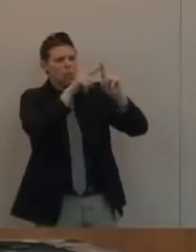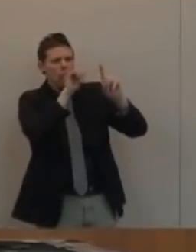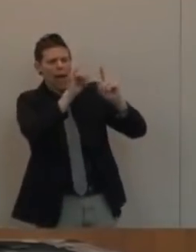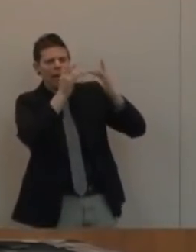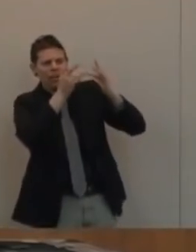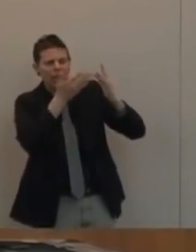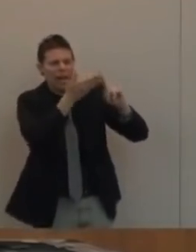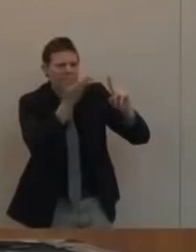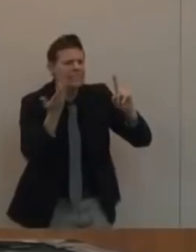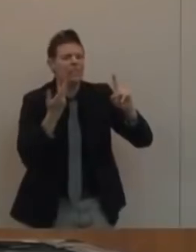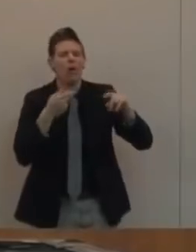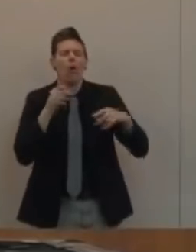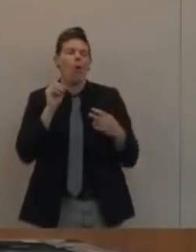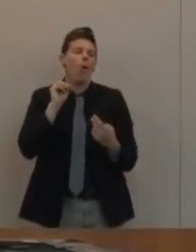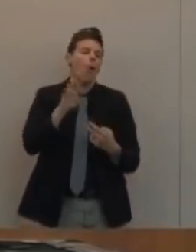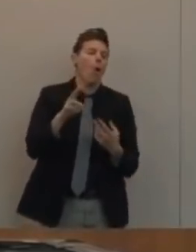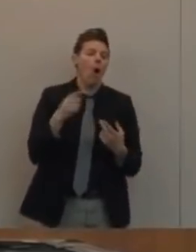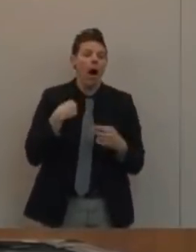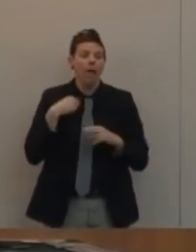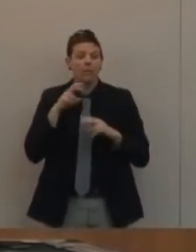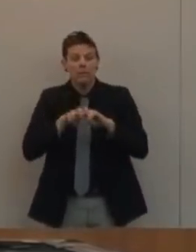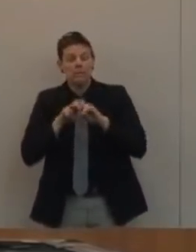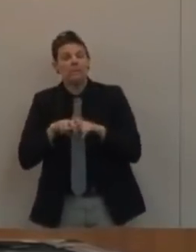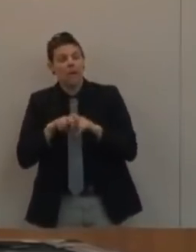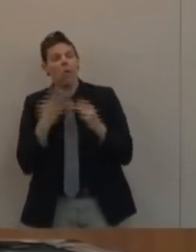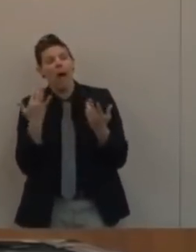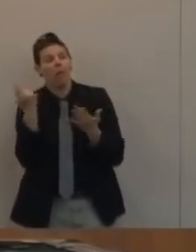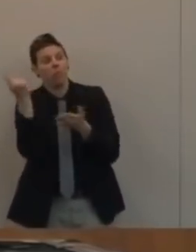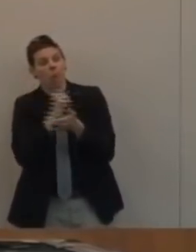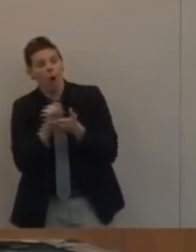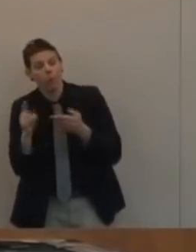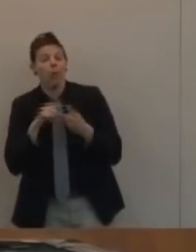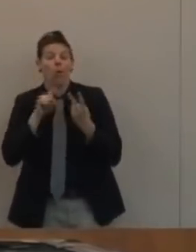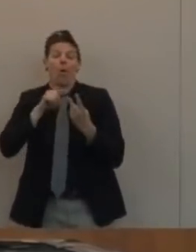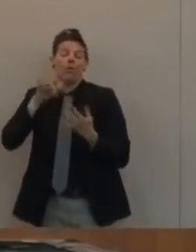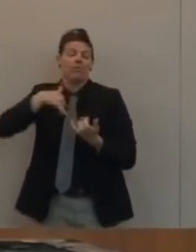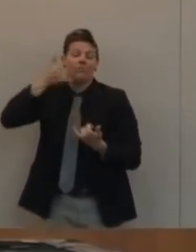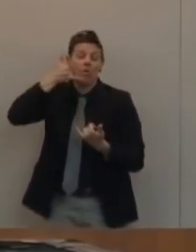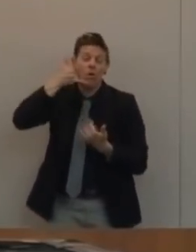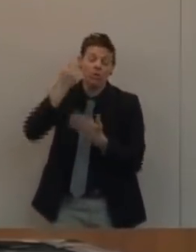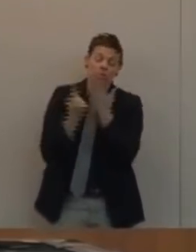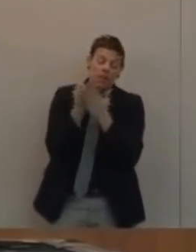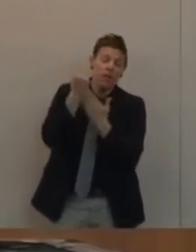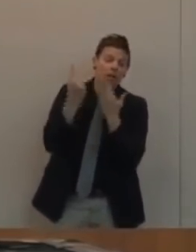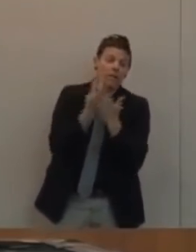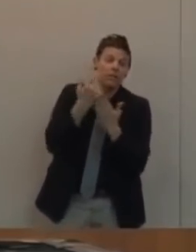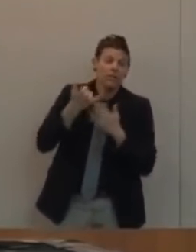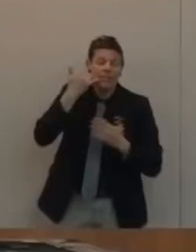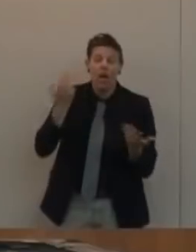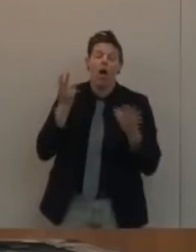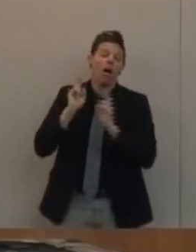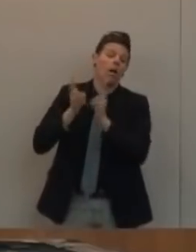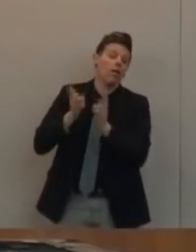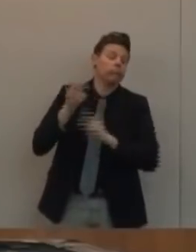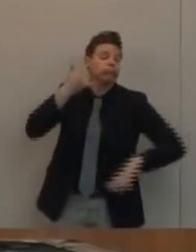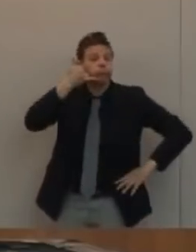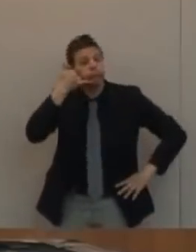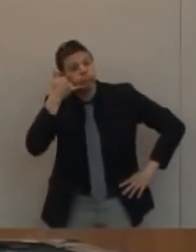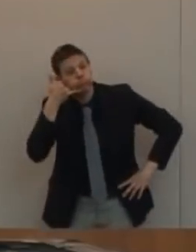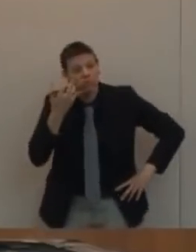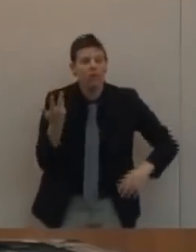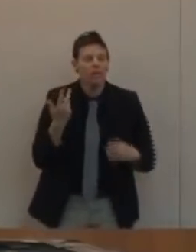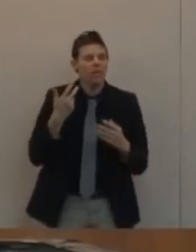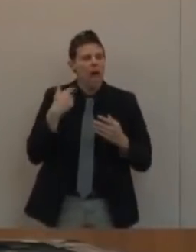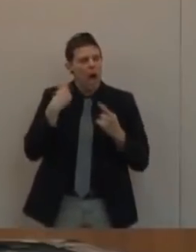the telephone and somebody's not there and they don't answer. It's really hard. And when I'm worried about whether or not I can